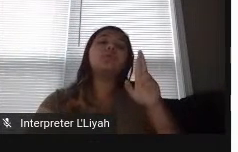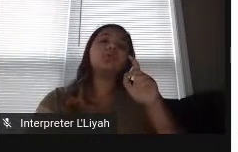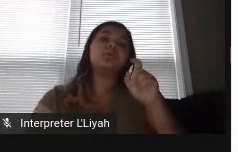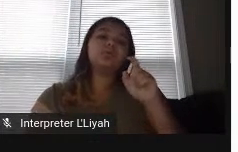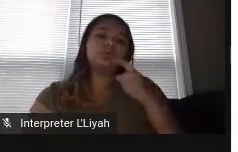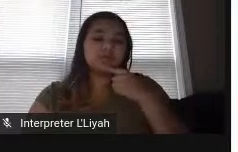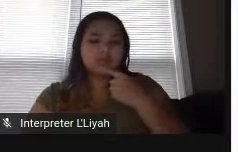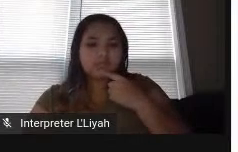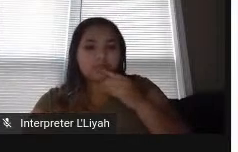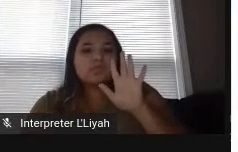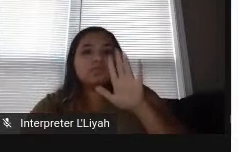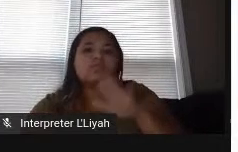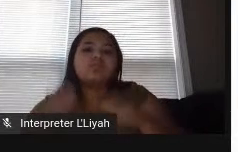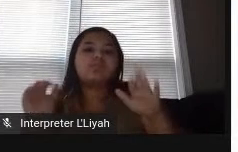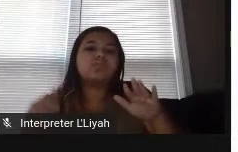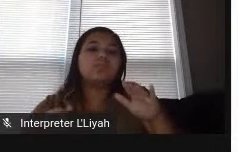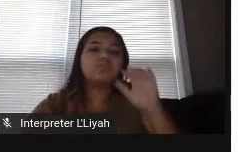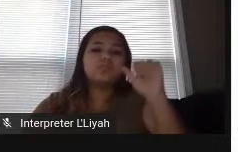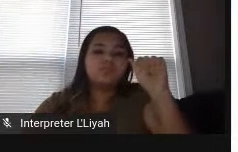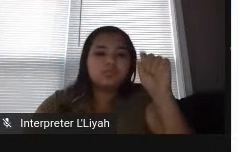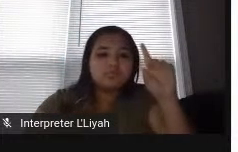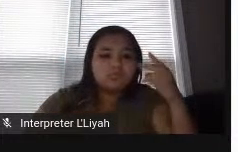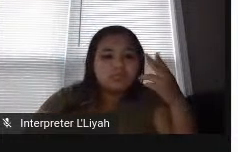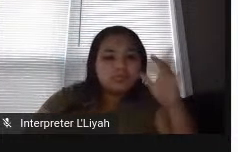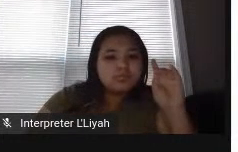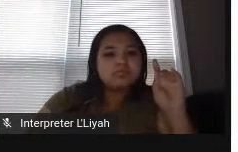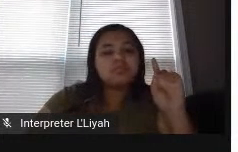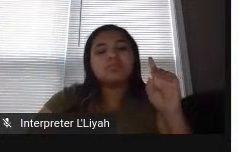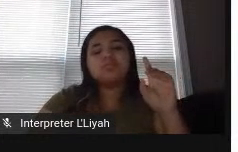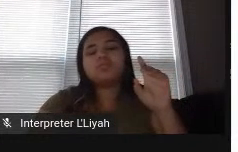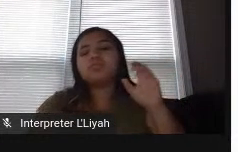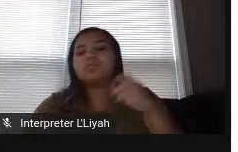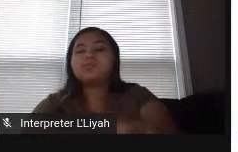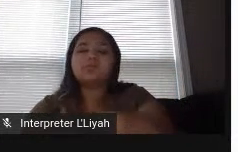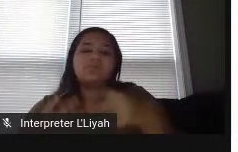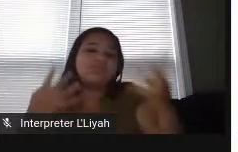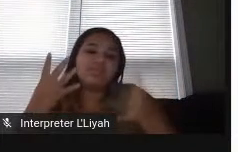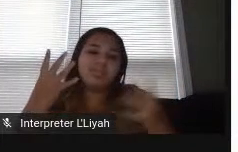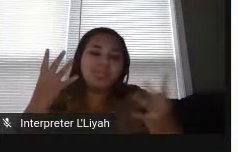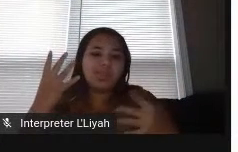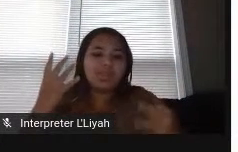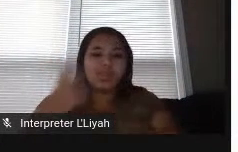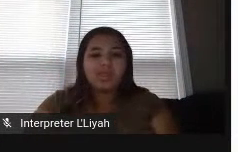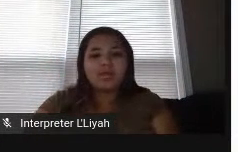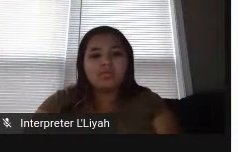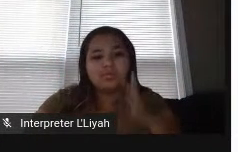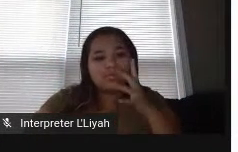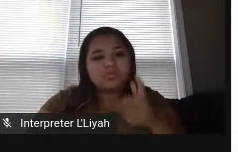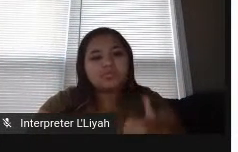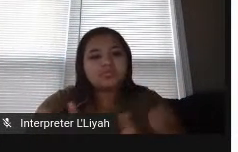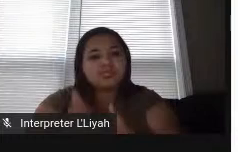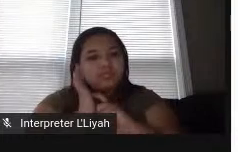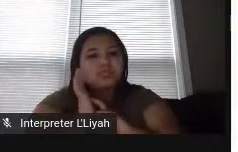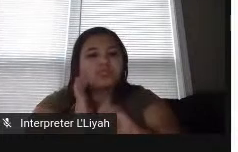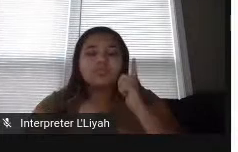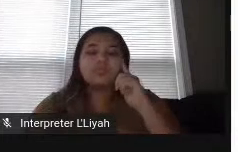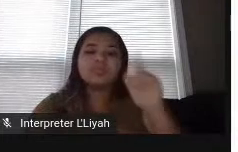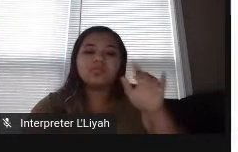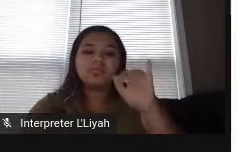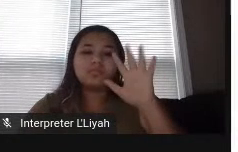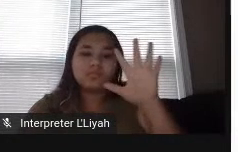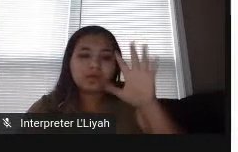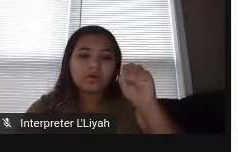they may say, well, your child is ADD or ADHD and would qualify for